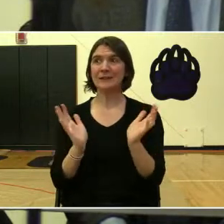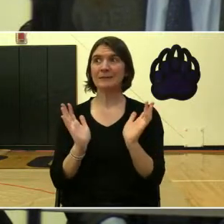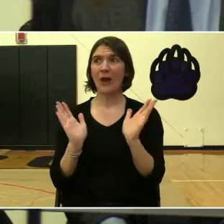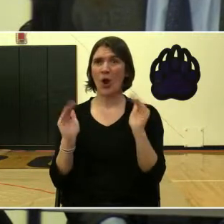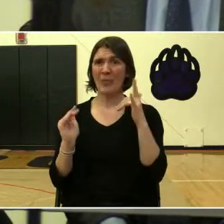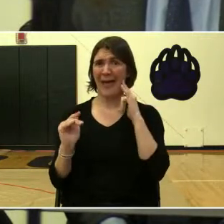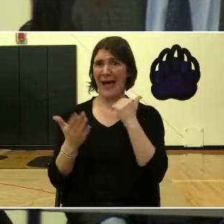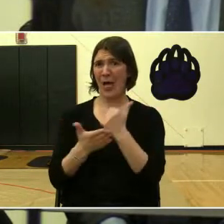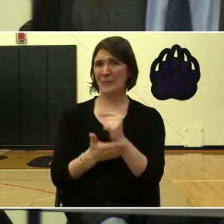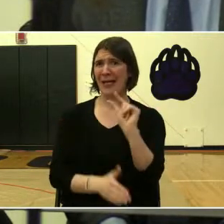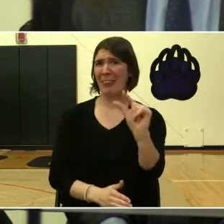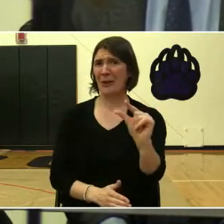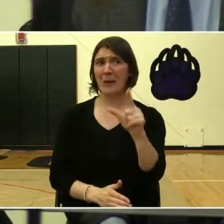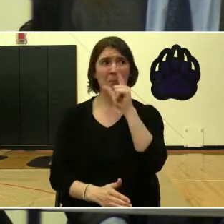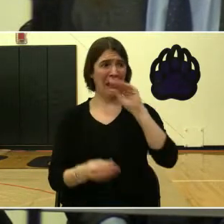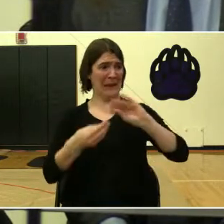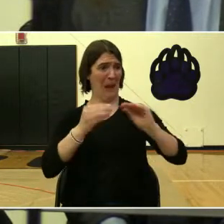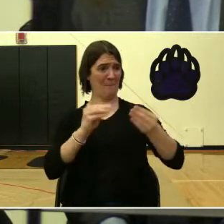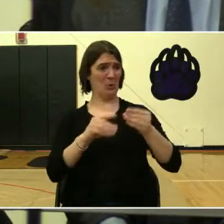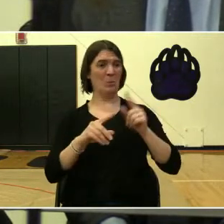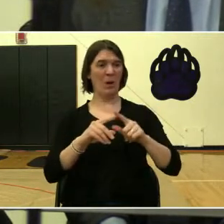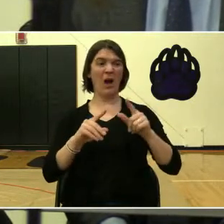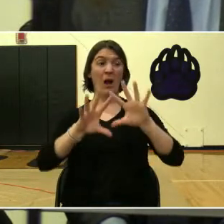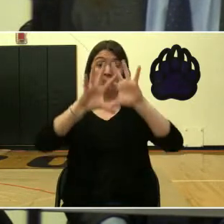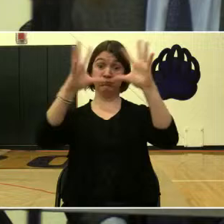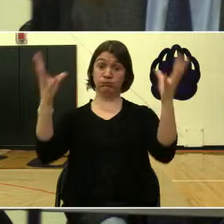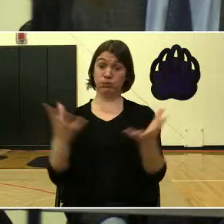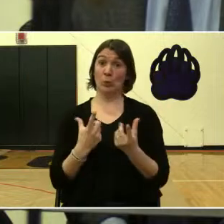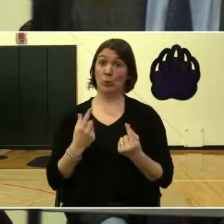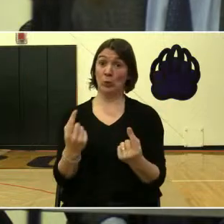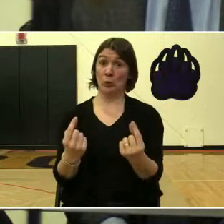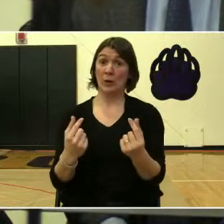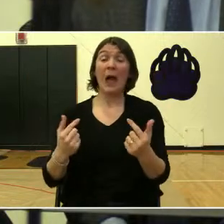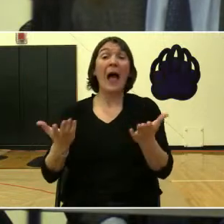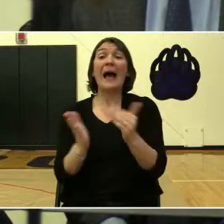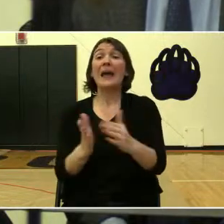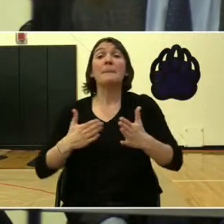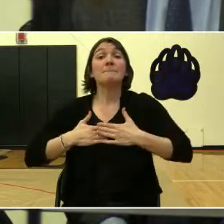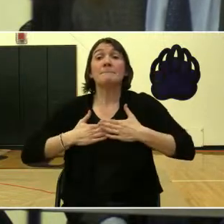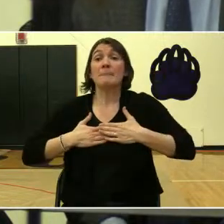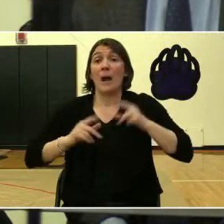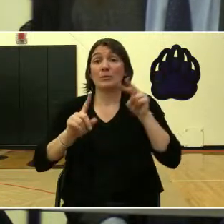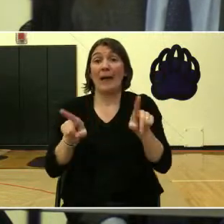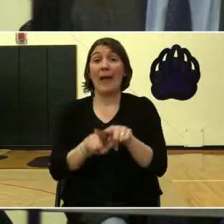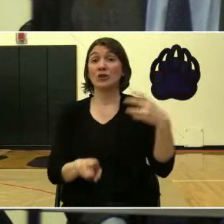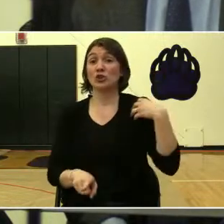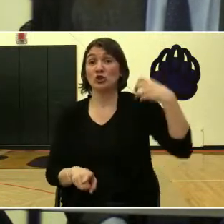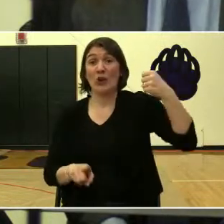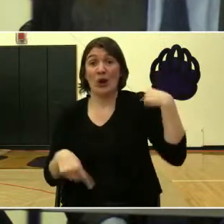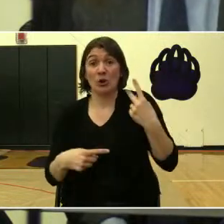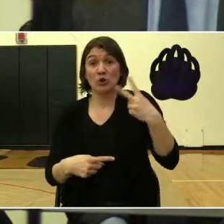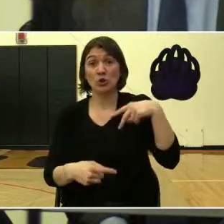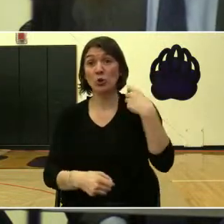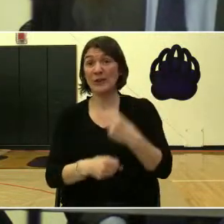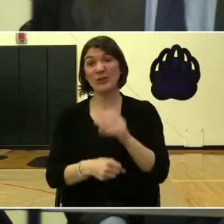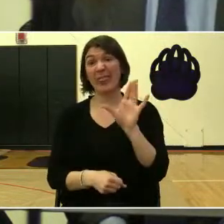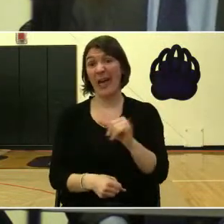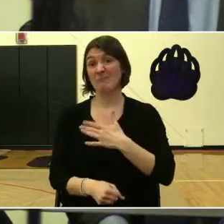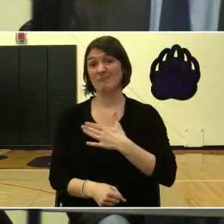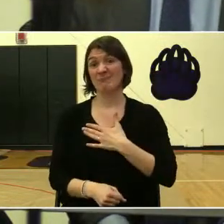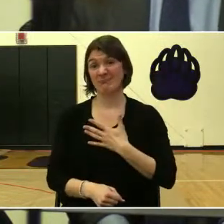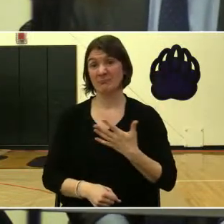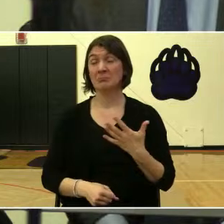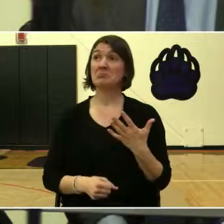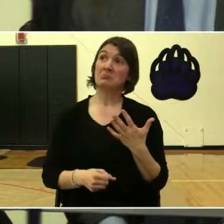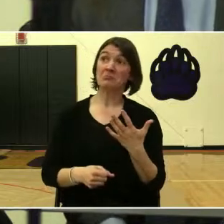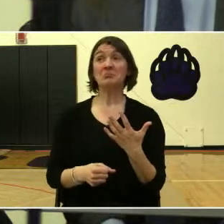hope that that helps to give you at least a sense for I can I'm only speaking from really the chair's perspective from the last two years um